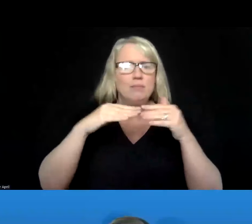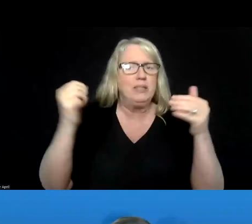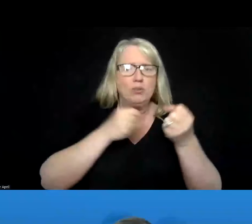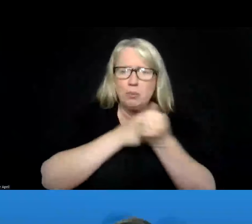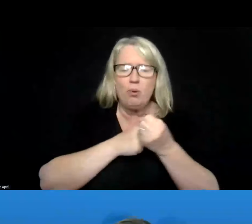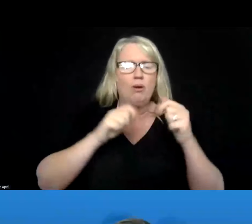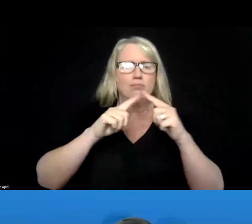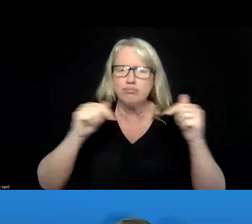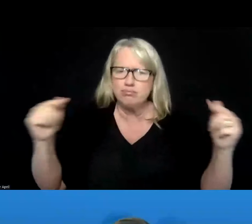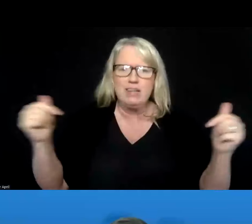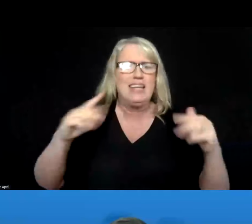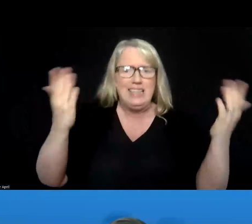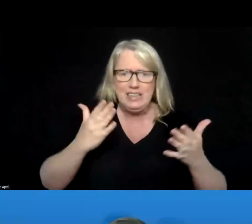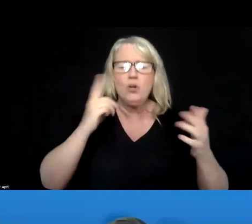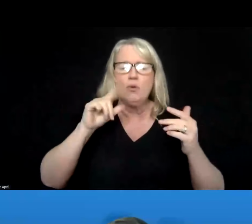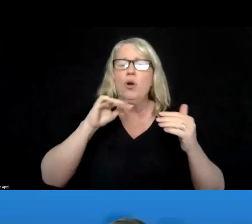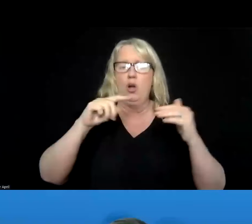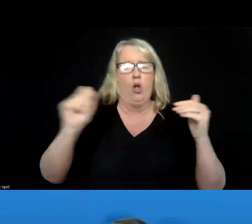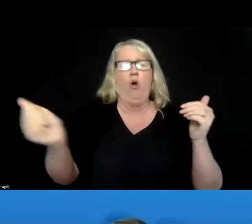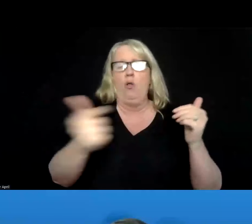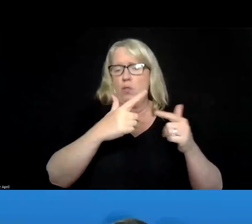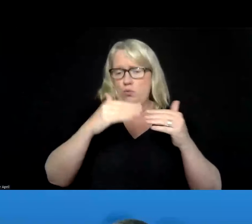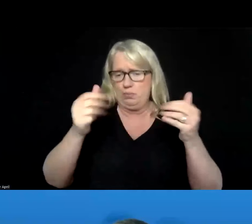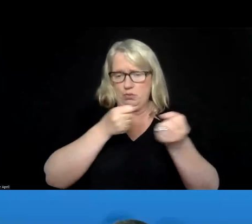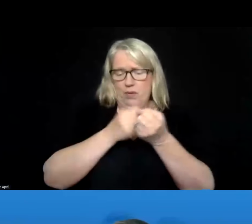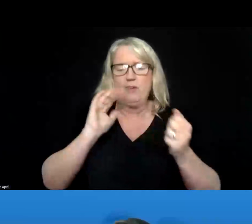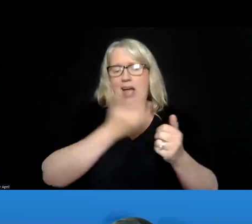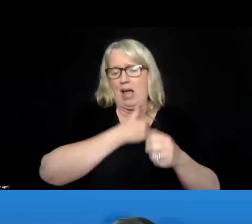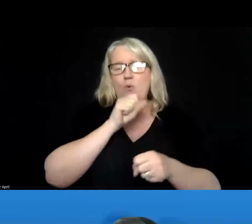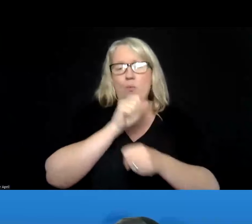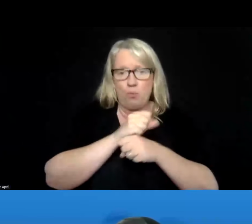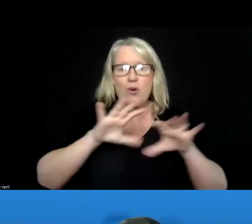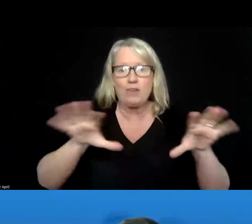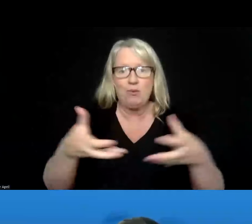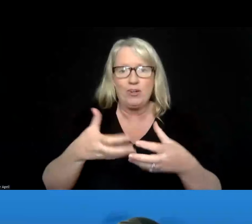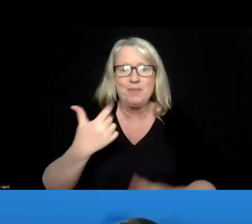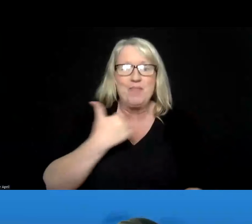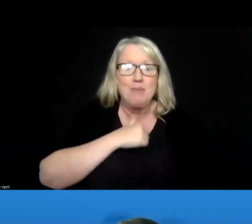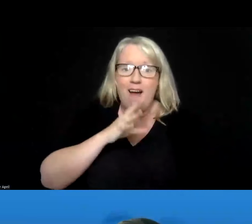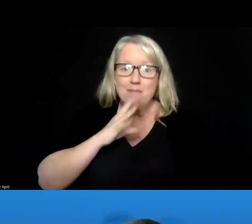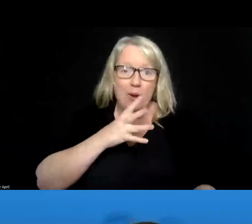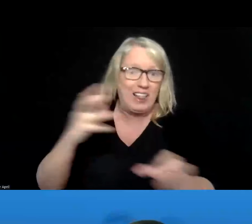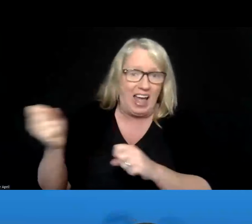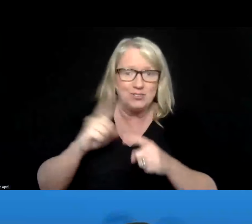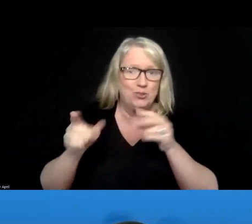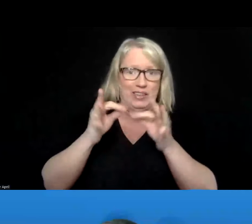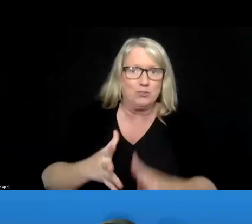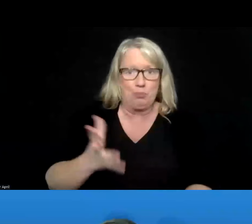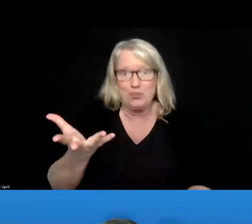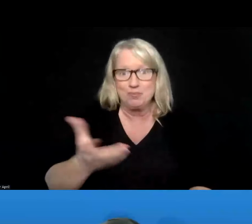We are here for the peer supporters of our workforce. Sorry if I spoke a little fast, interpreter.